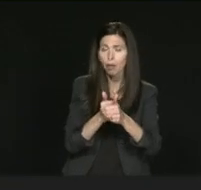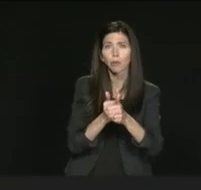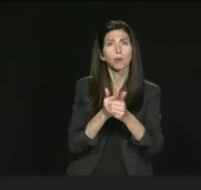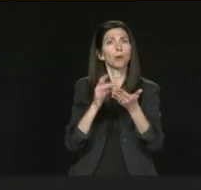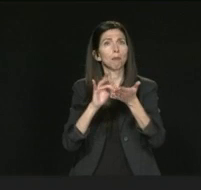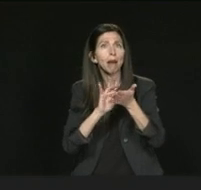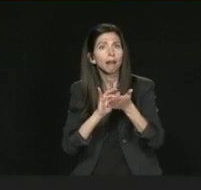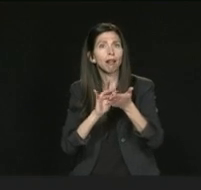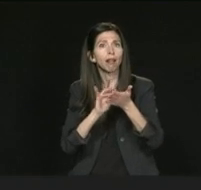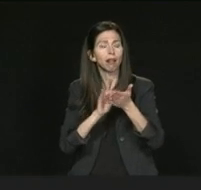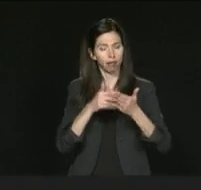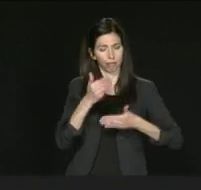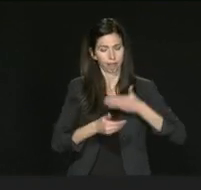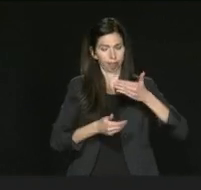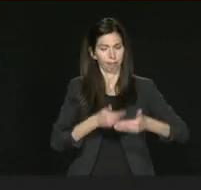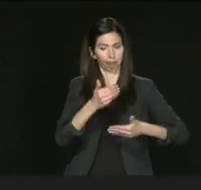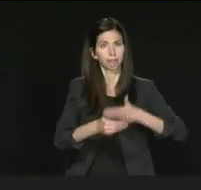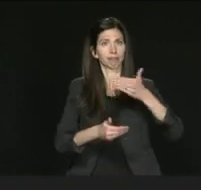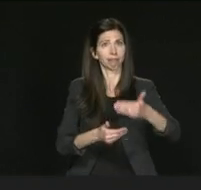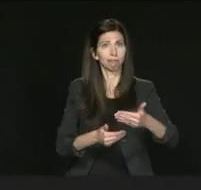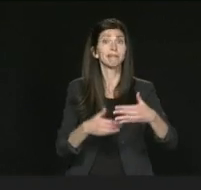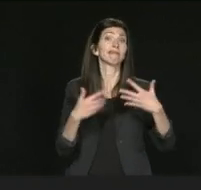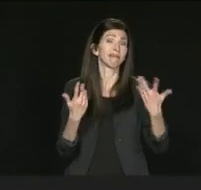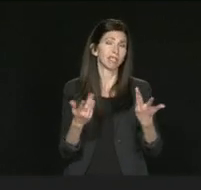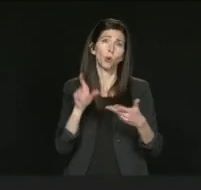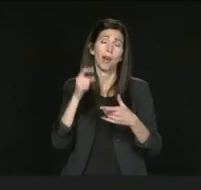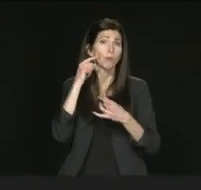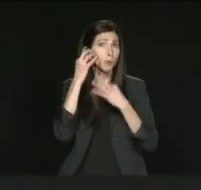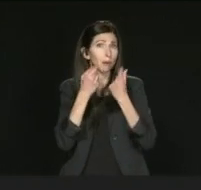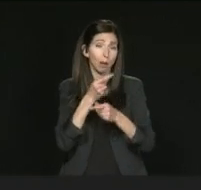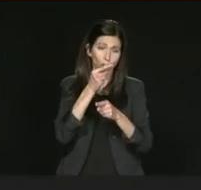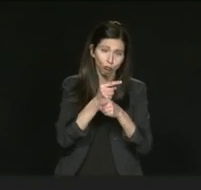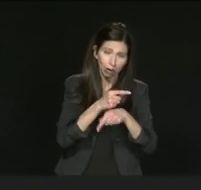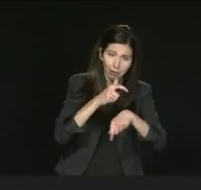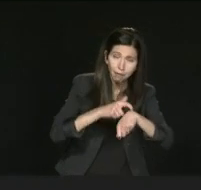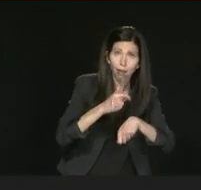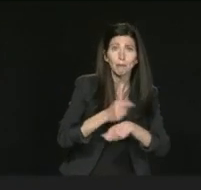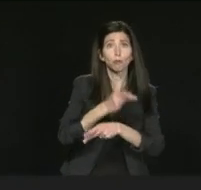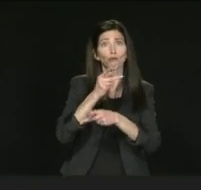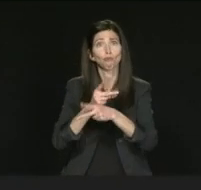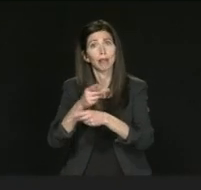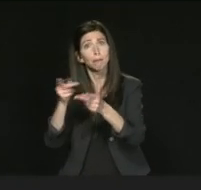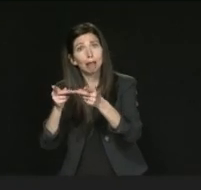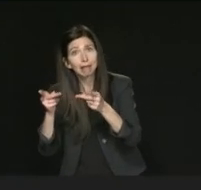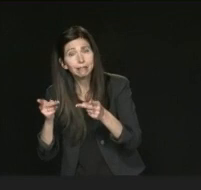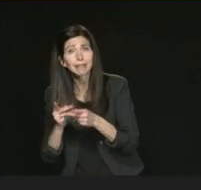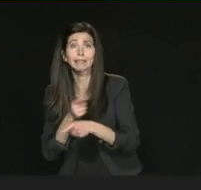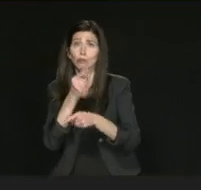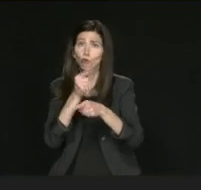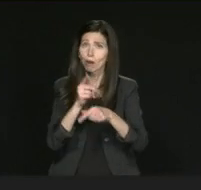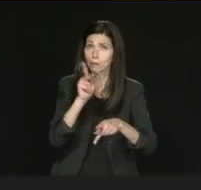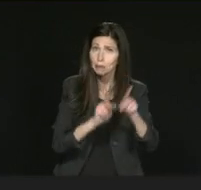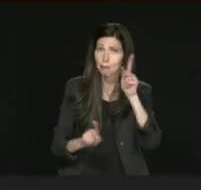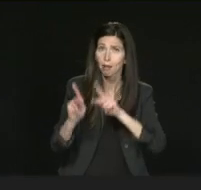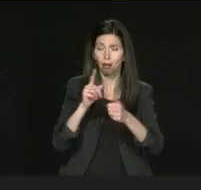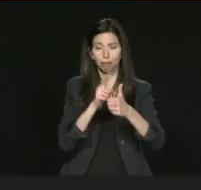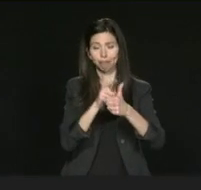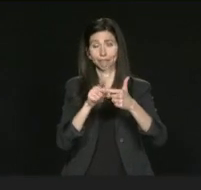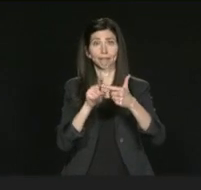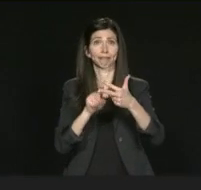the right time and in the right place. Thank you. Follow-up question. So you're saying that